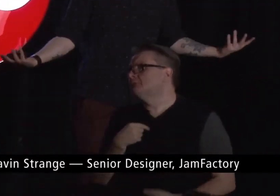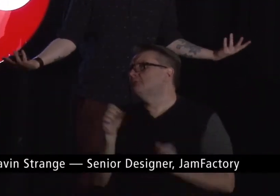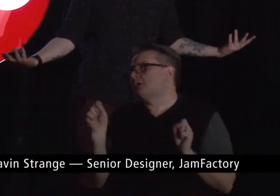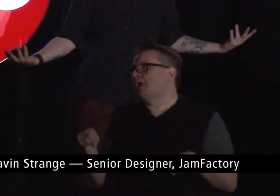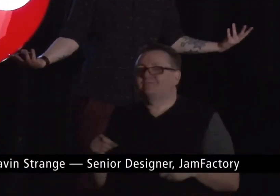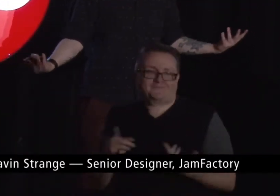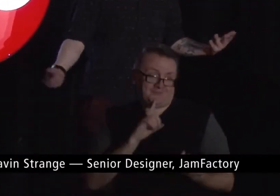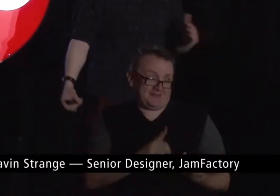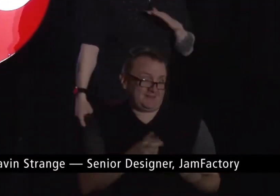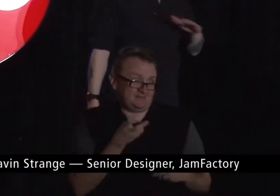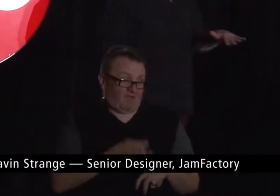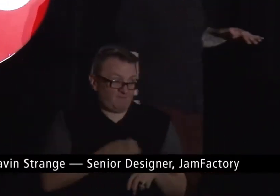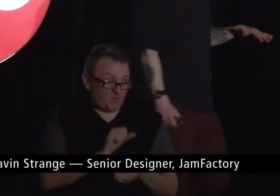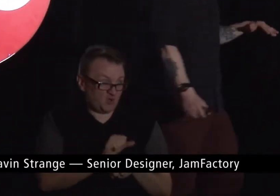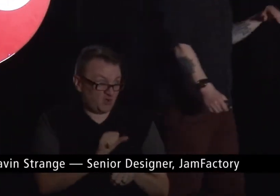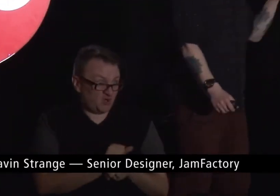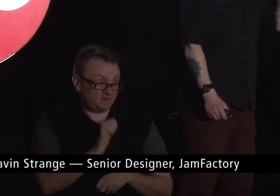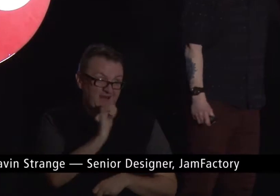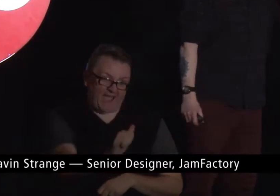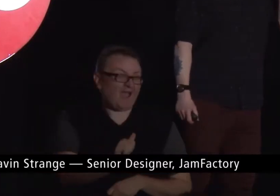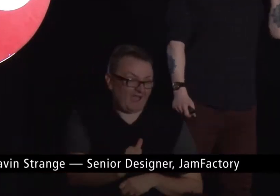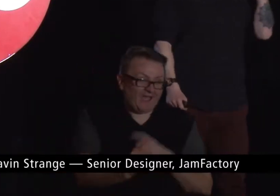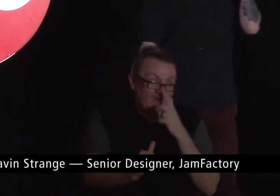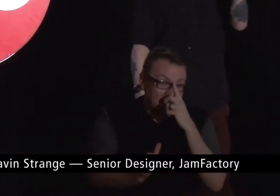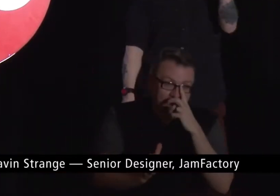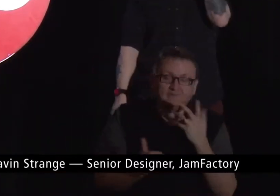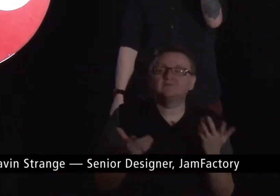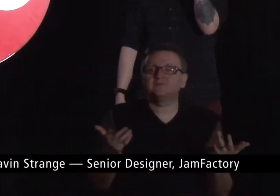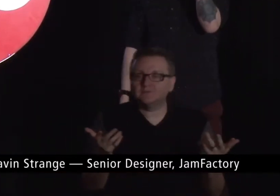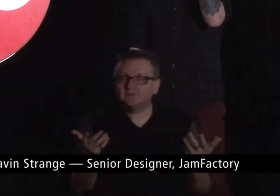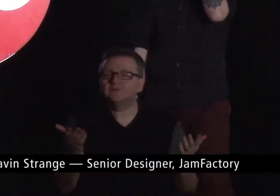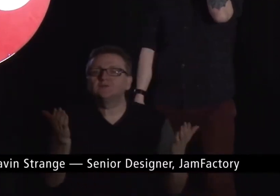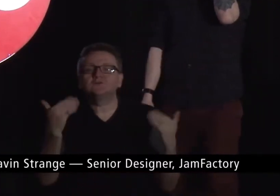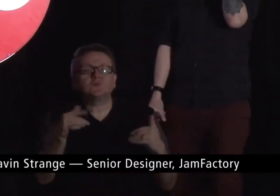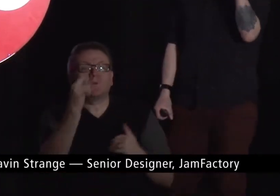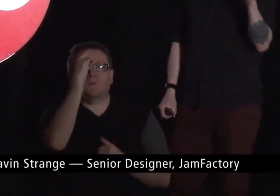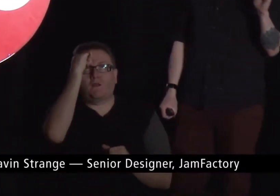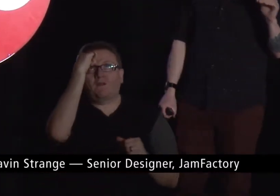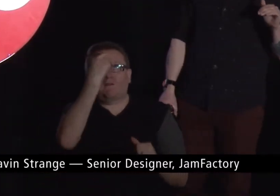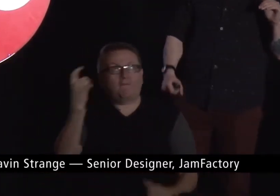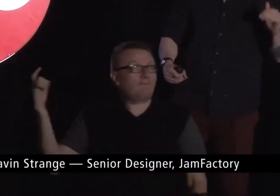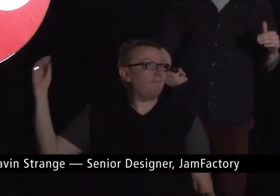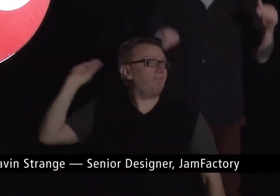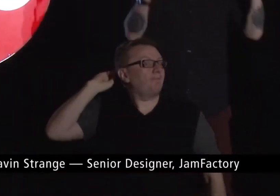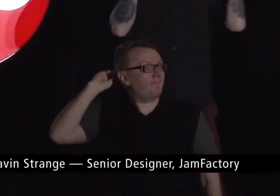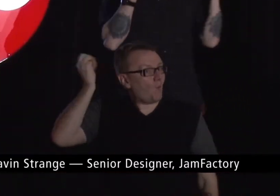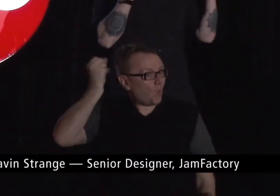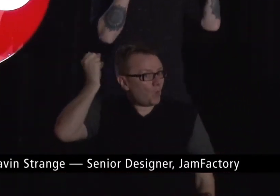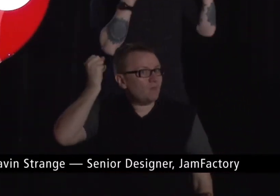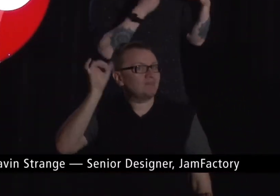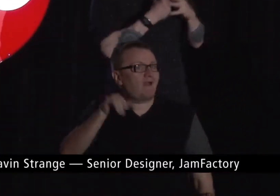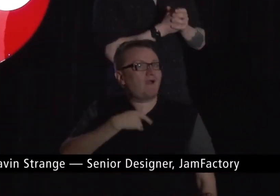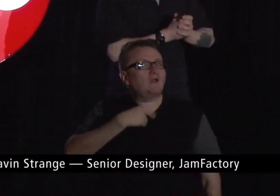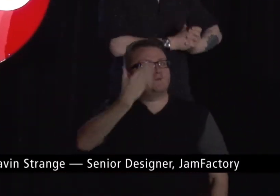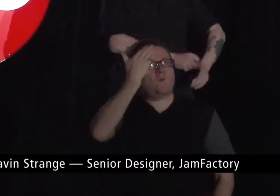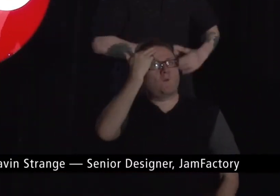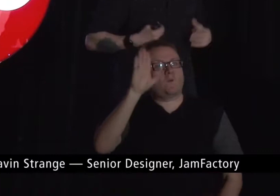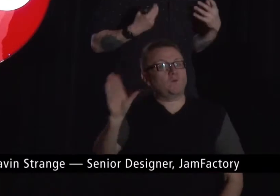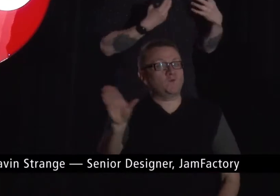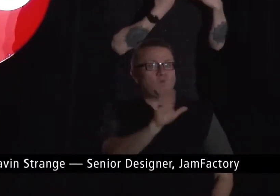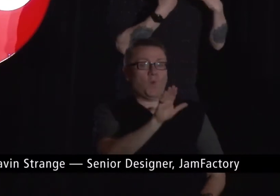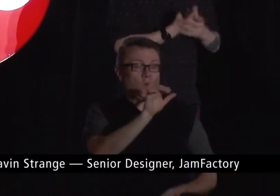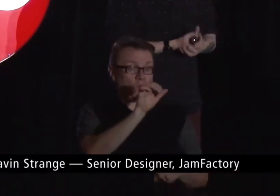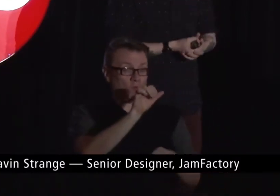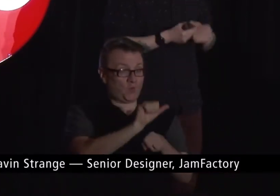Like, let's be real, that's not real, right? So it's keeping that in mind. I find it really, really important. And when you just know that really you are